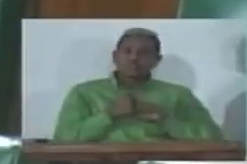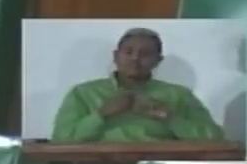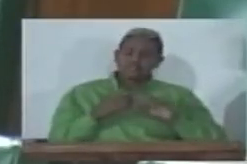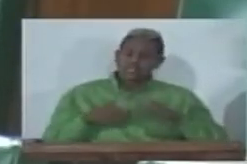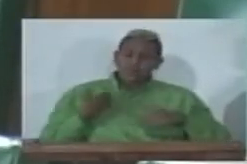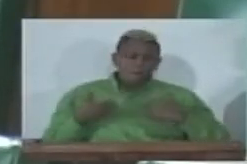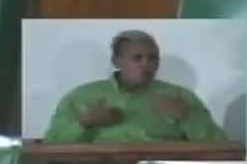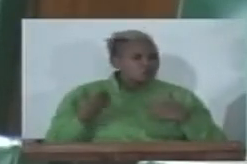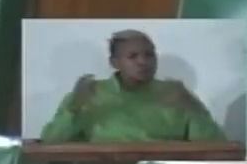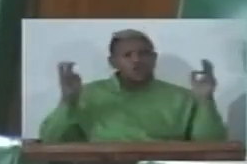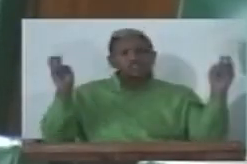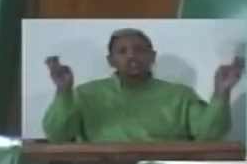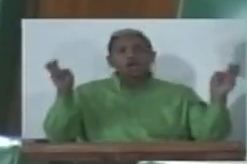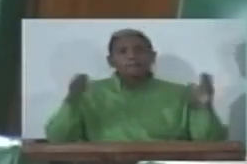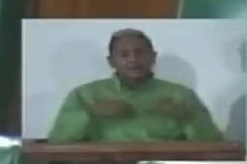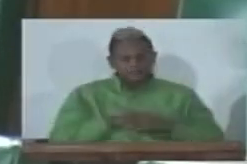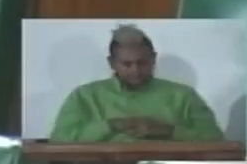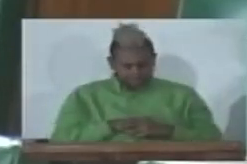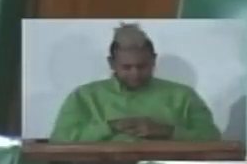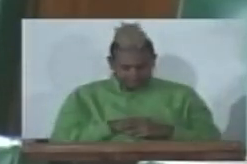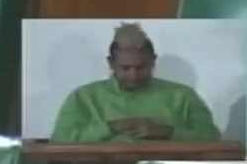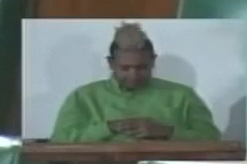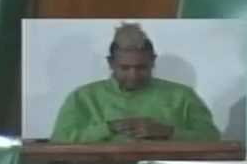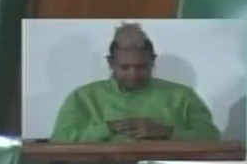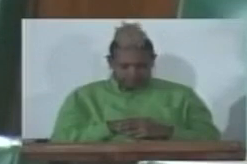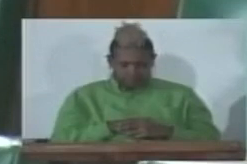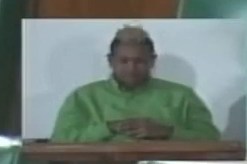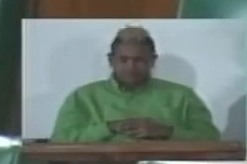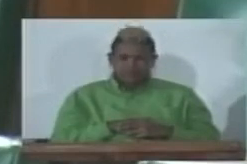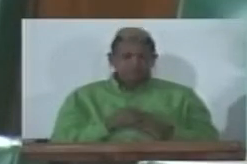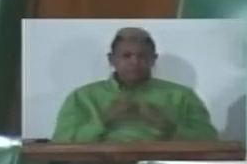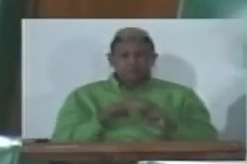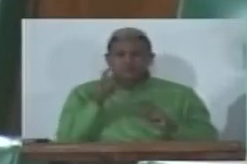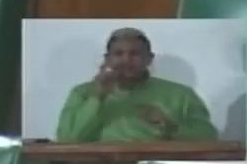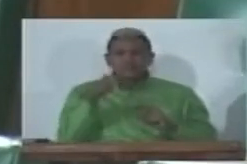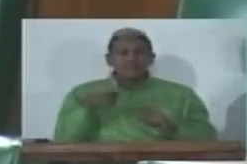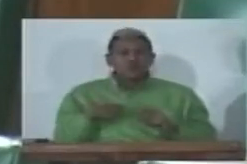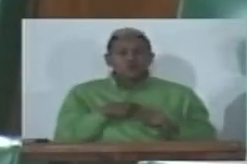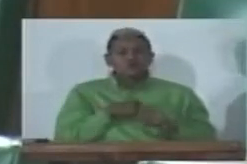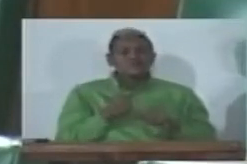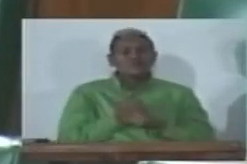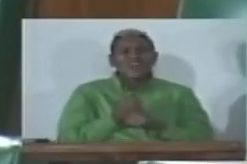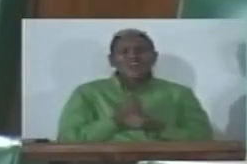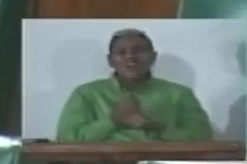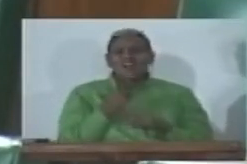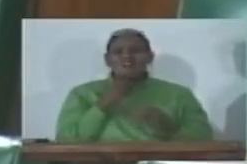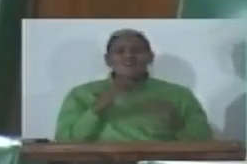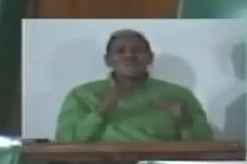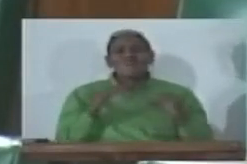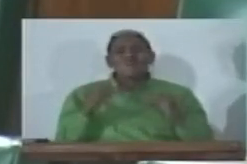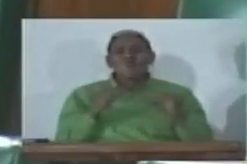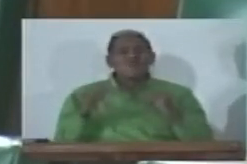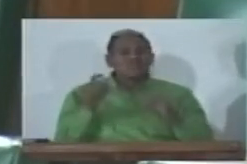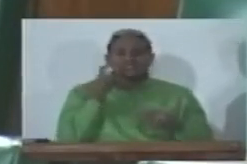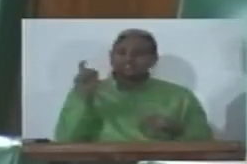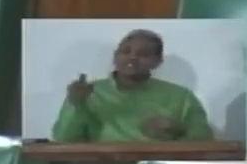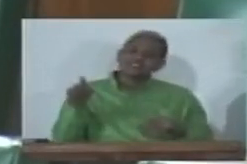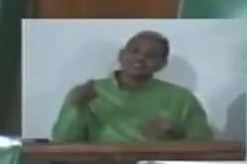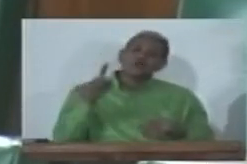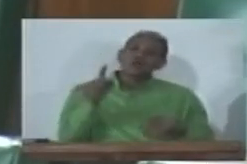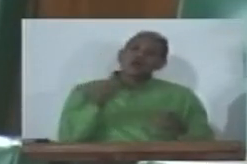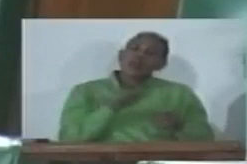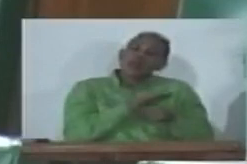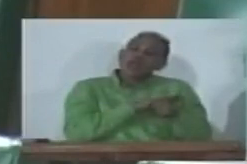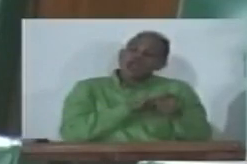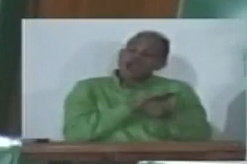emotional topic. But it don't need us to fight and clamor over it. This is one